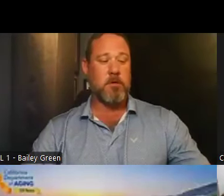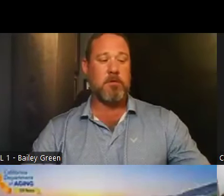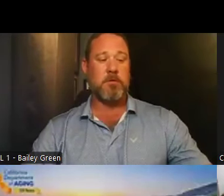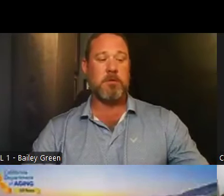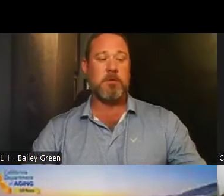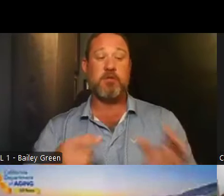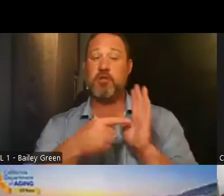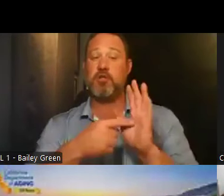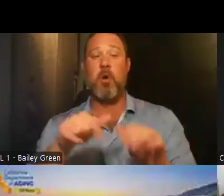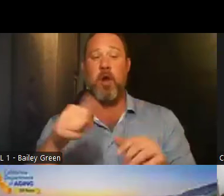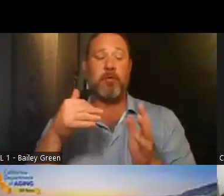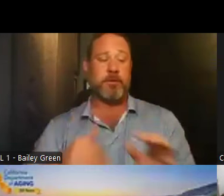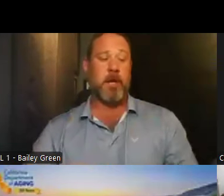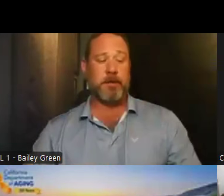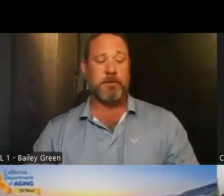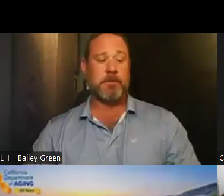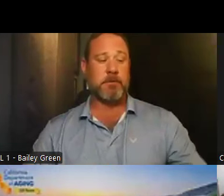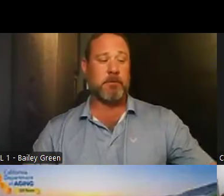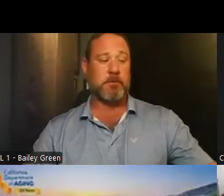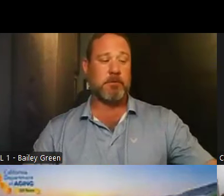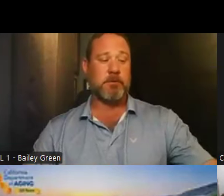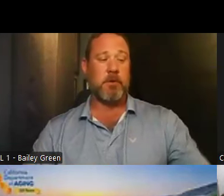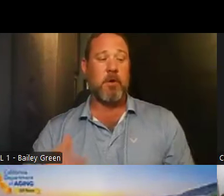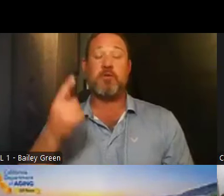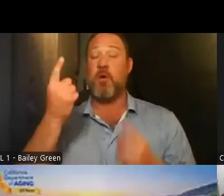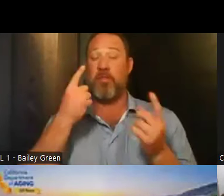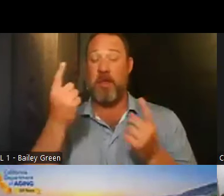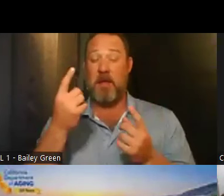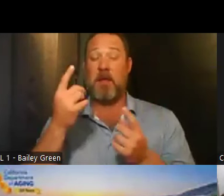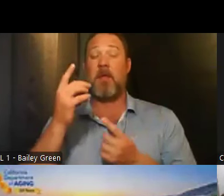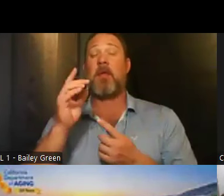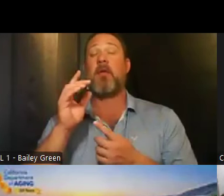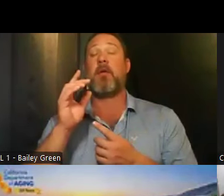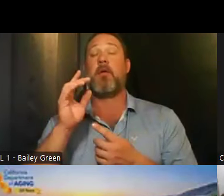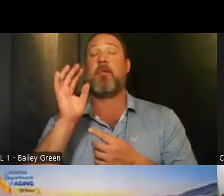in other studies. And so just think about it, those